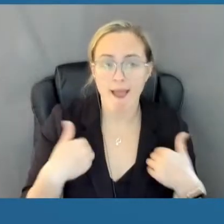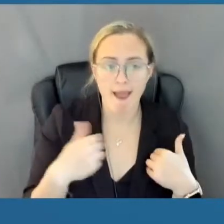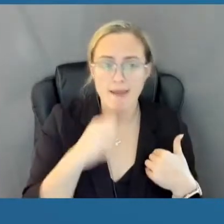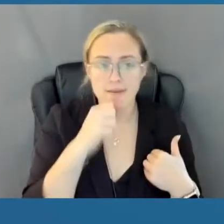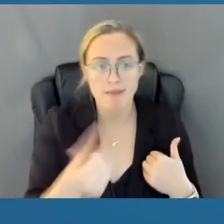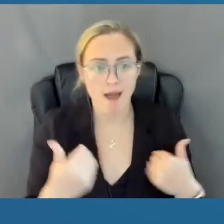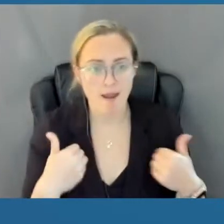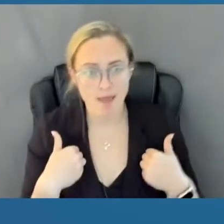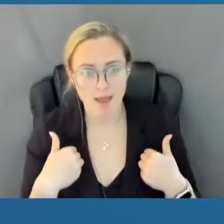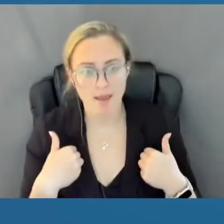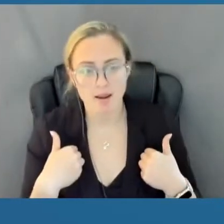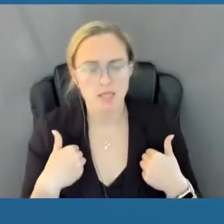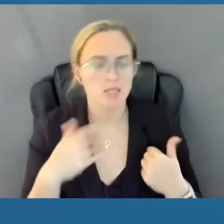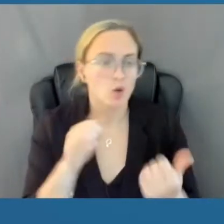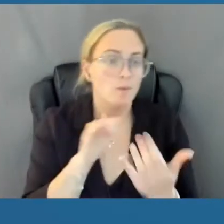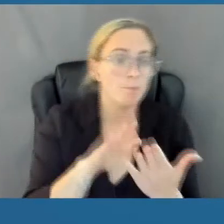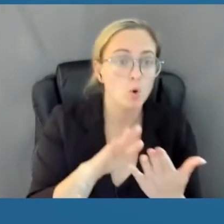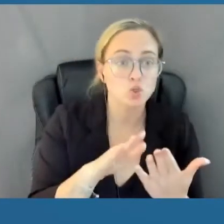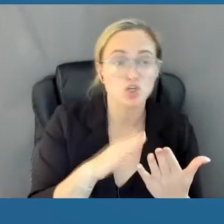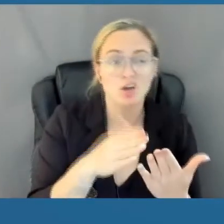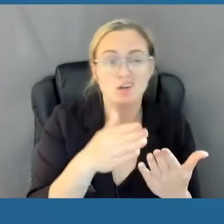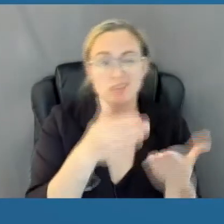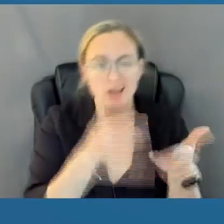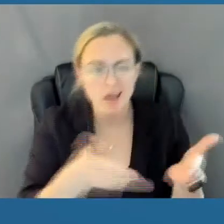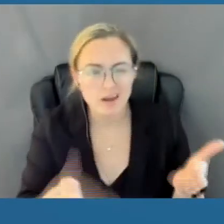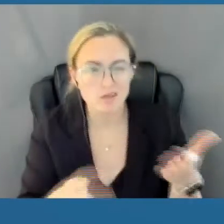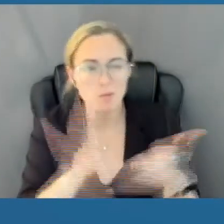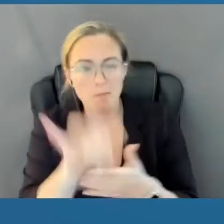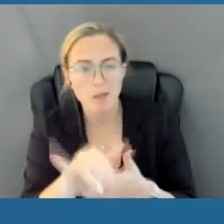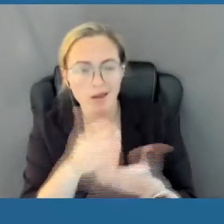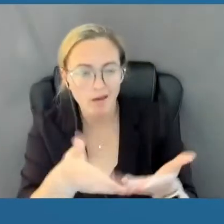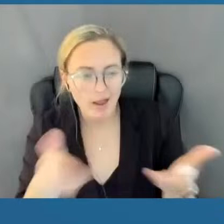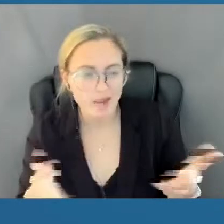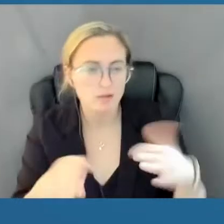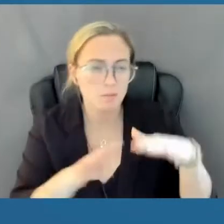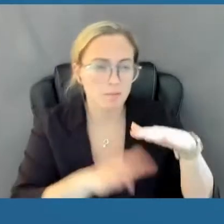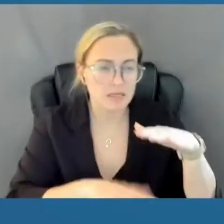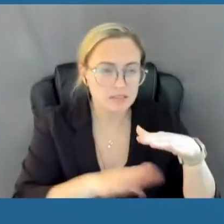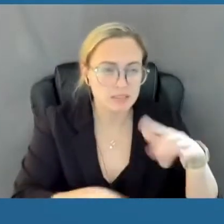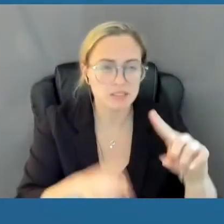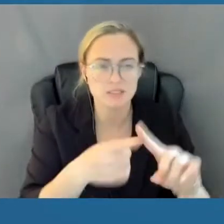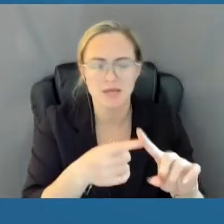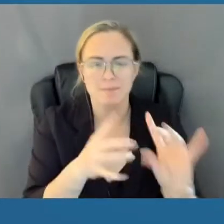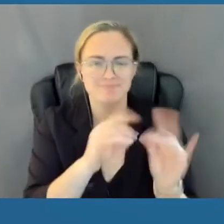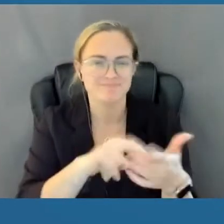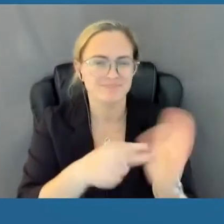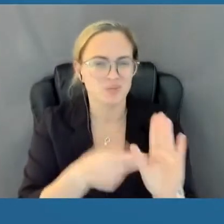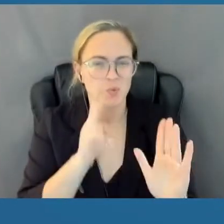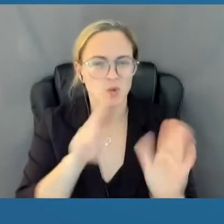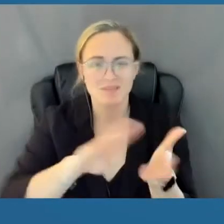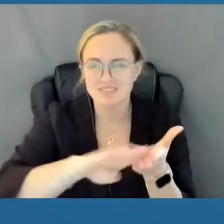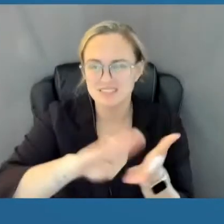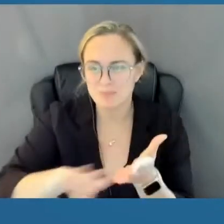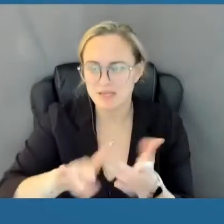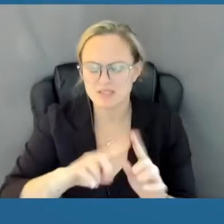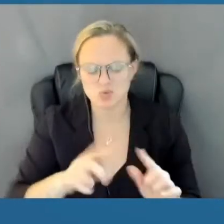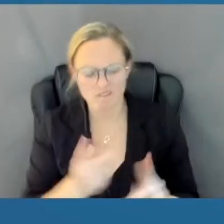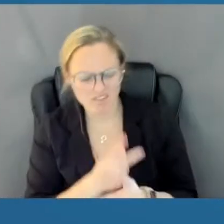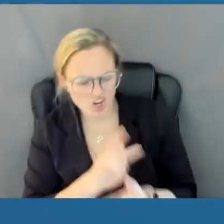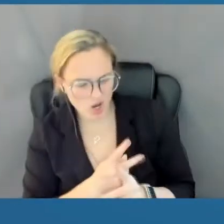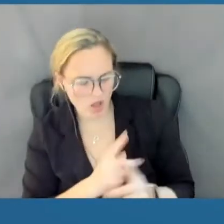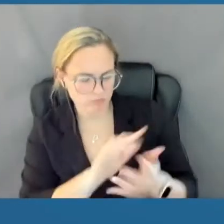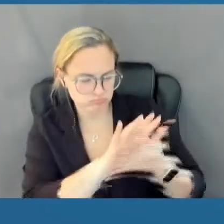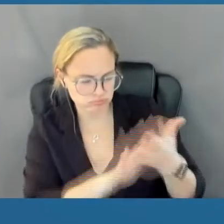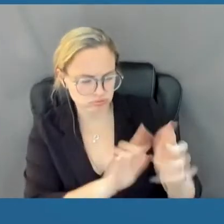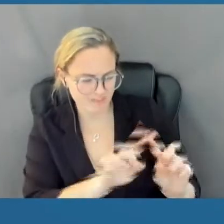than approaching it on an item-by-item basis, which really lends itself to dismissals, to assess, using a variety of